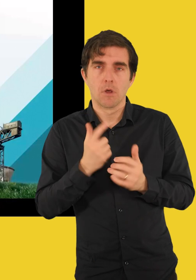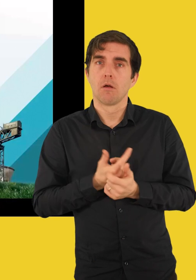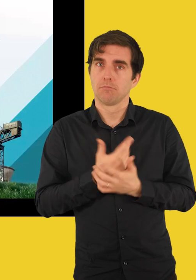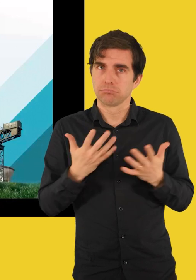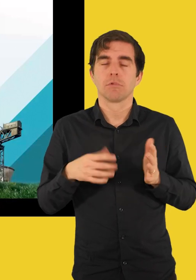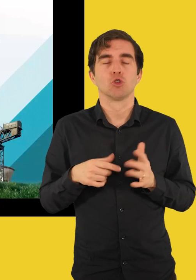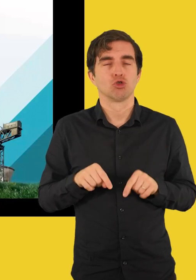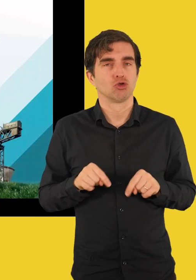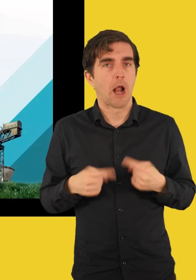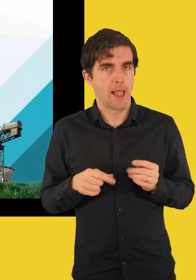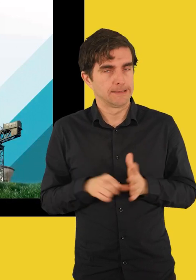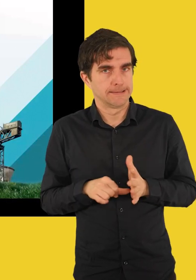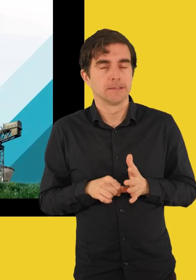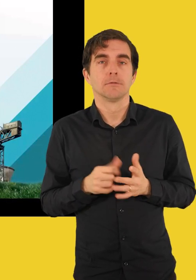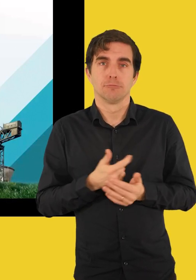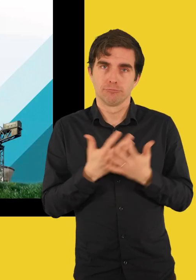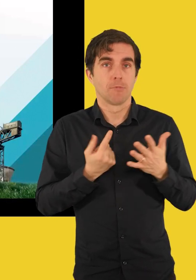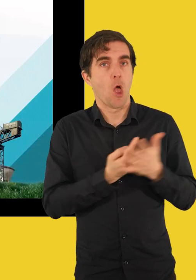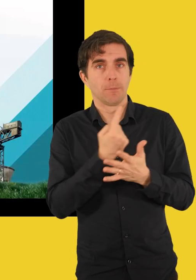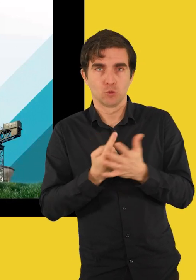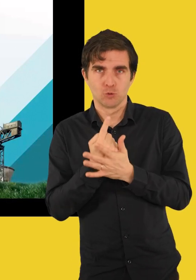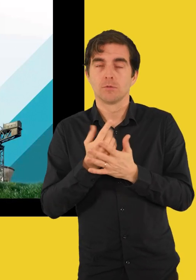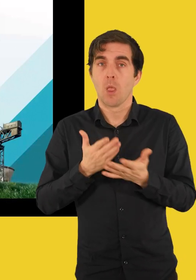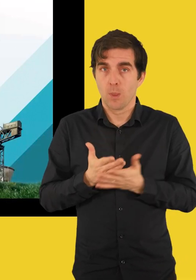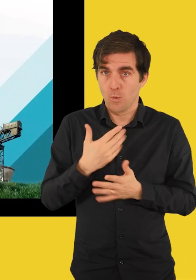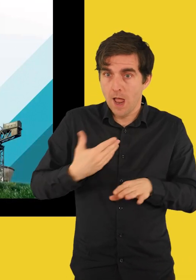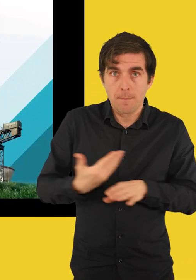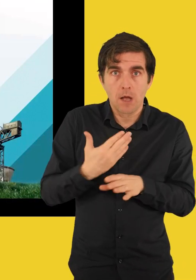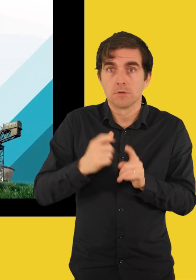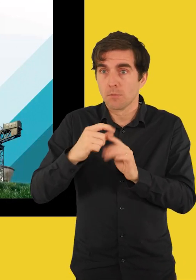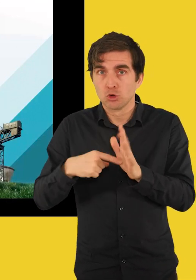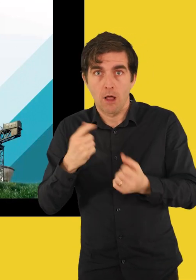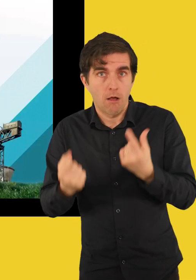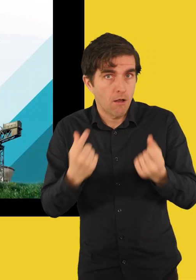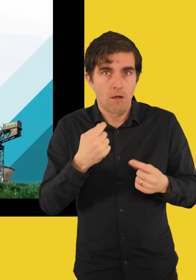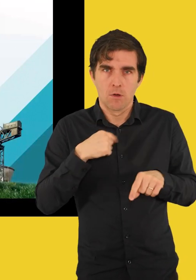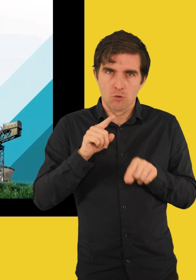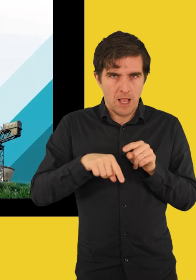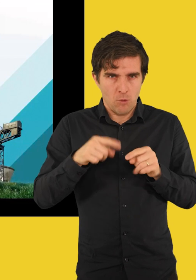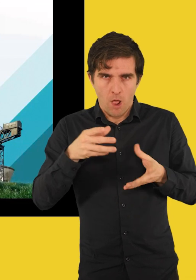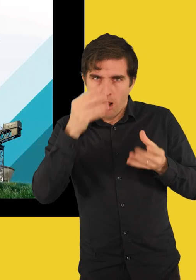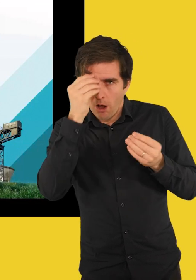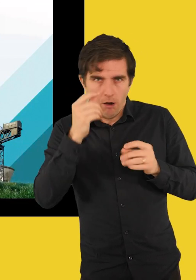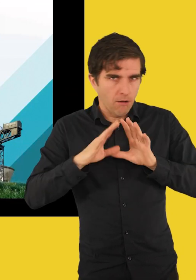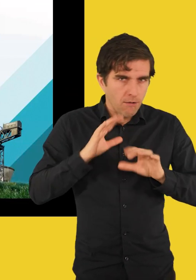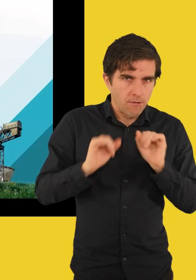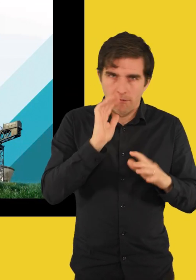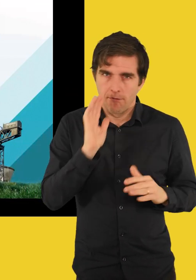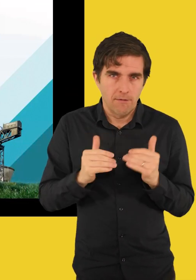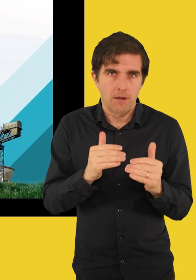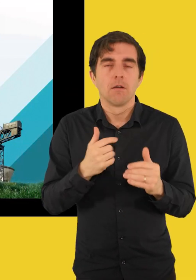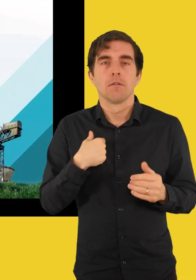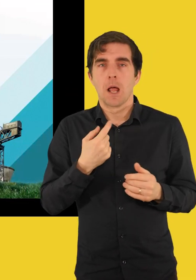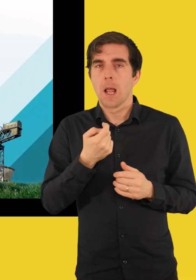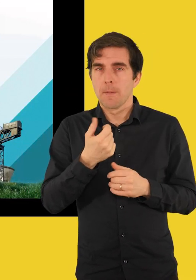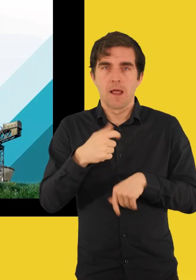there are a number of kind of challenges and opportunities that have come through practical projects. As we know, we like to kind of try and learn from things as we go. So first